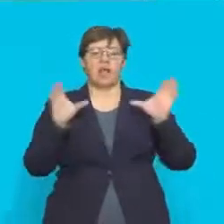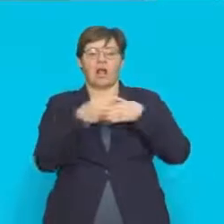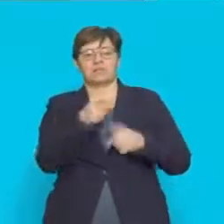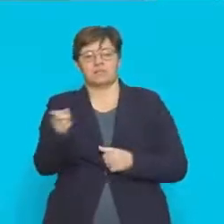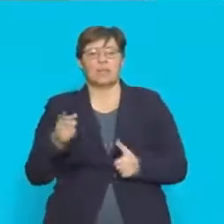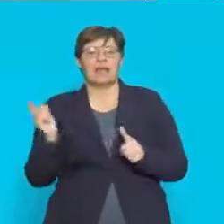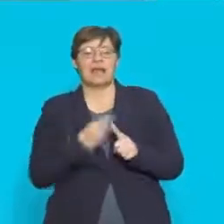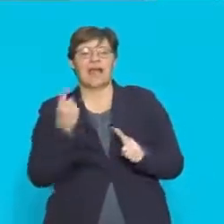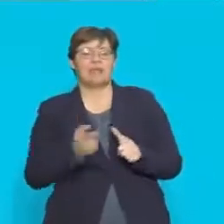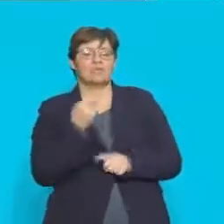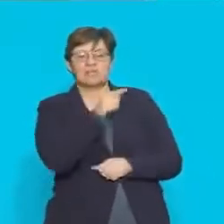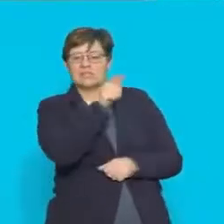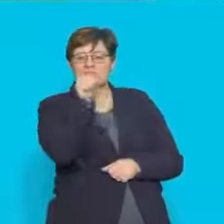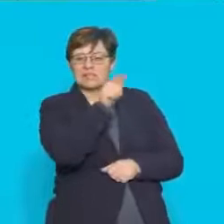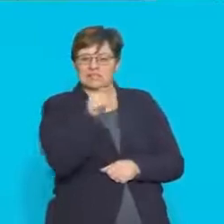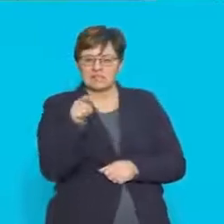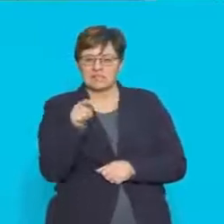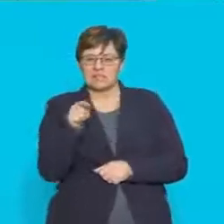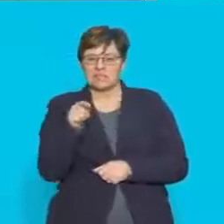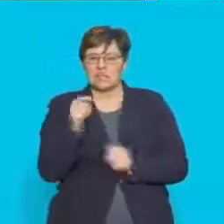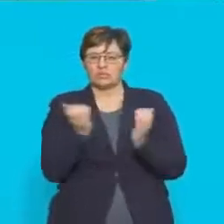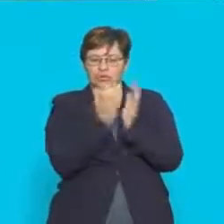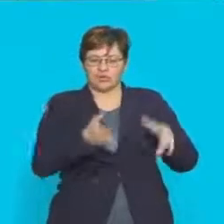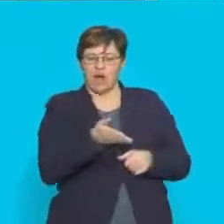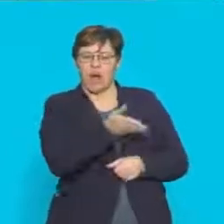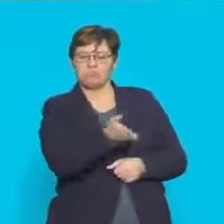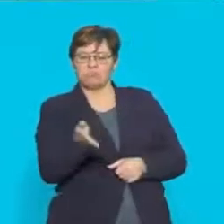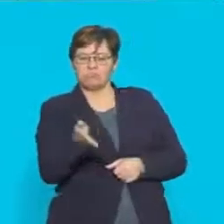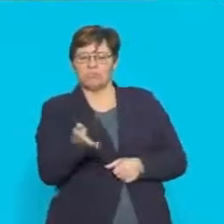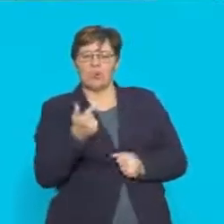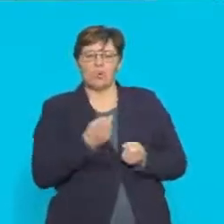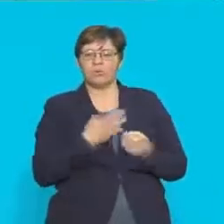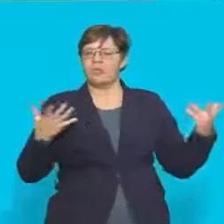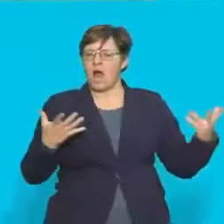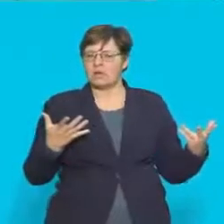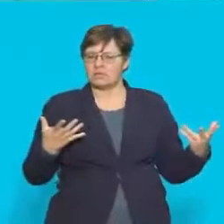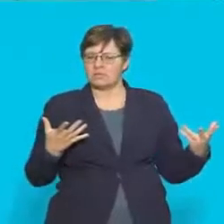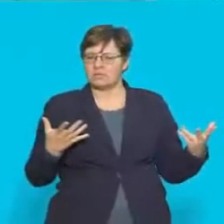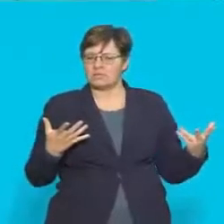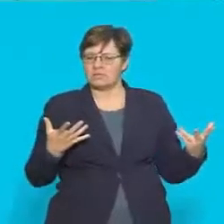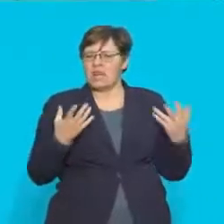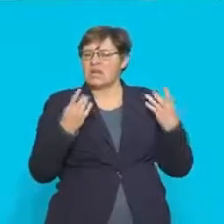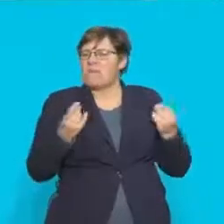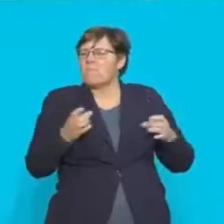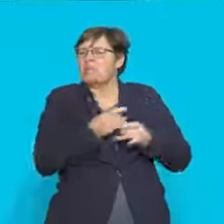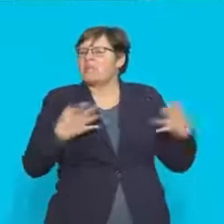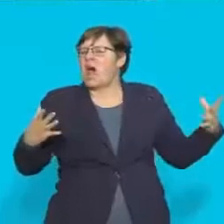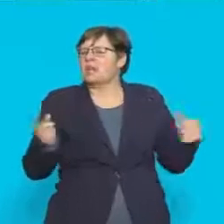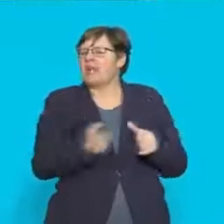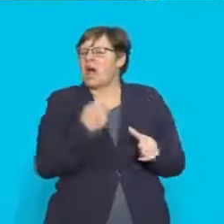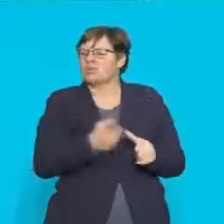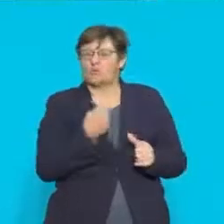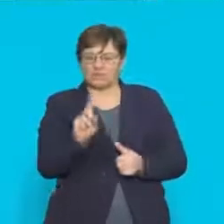and you want to count how many of your classmates are in class. How do you start? Where do you start? Which number do you start